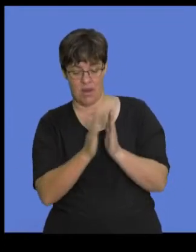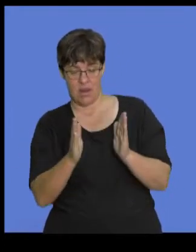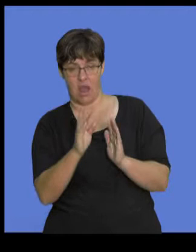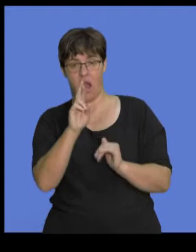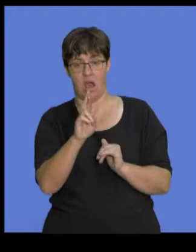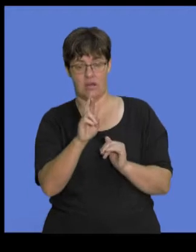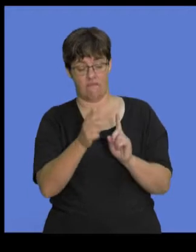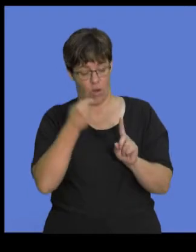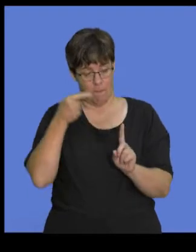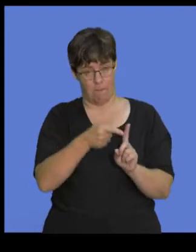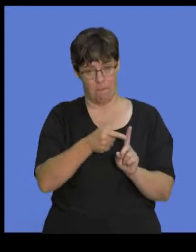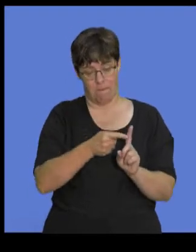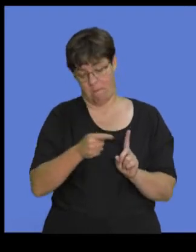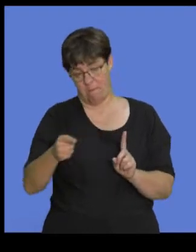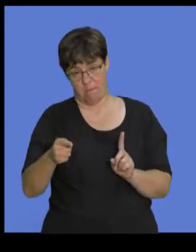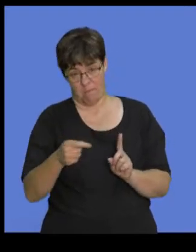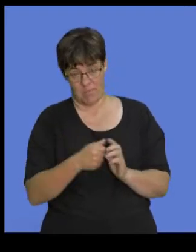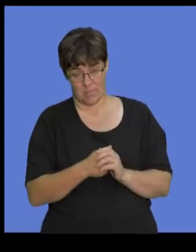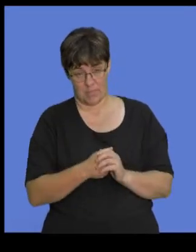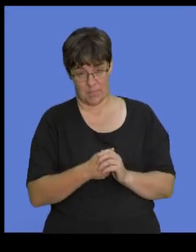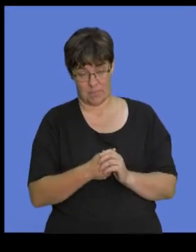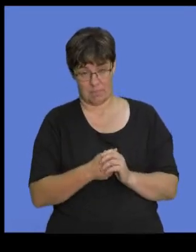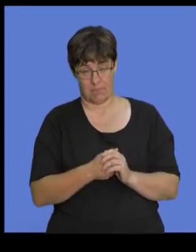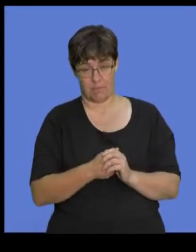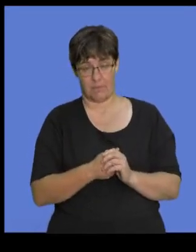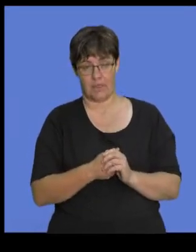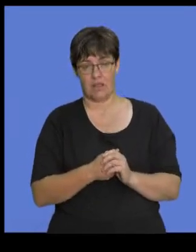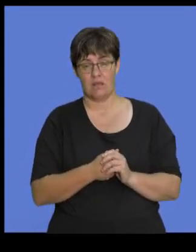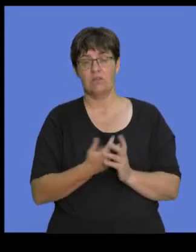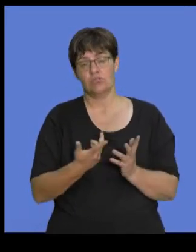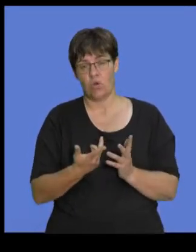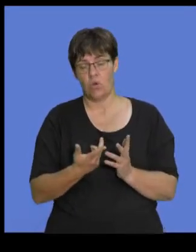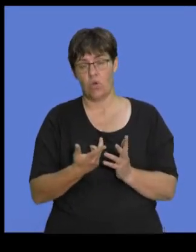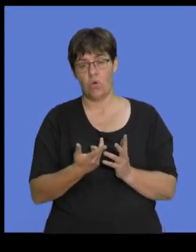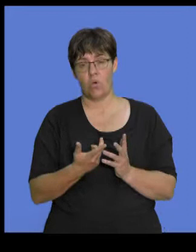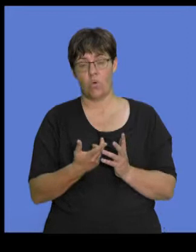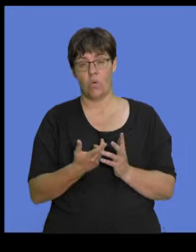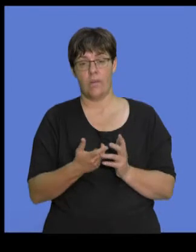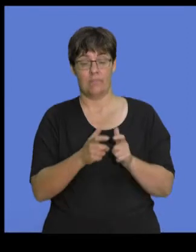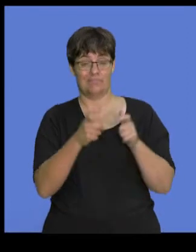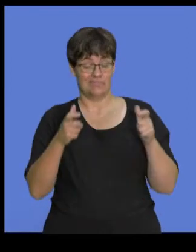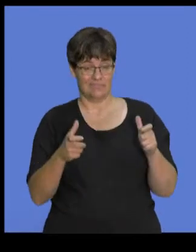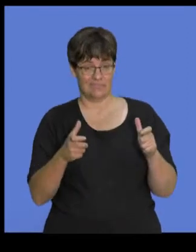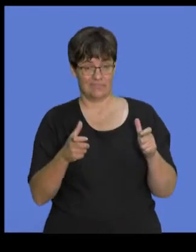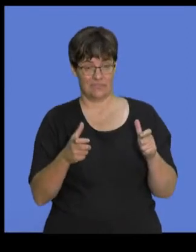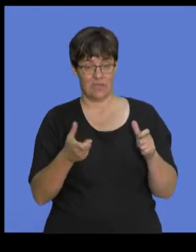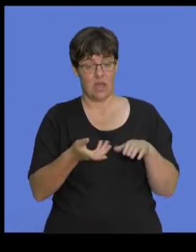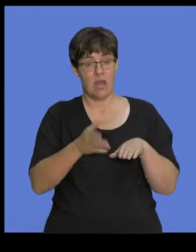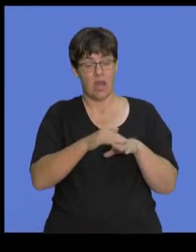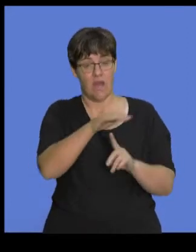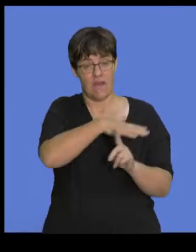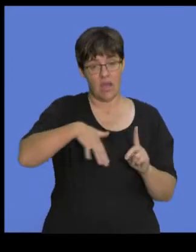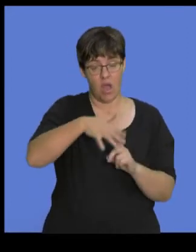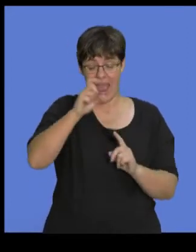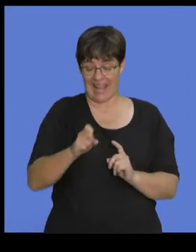a distance r from the charge Q that creates the field. So if the magnitude of the